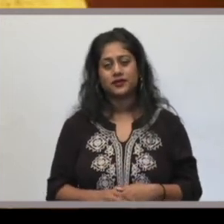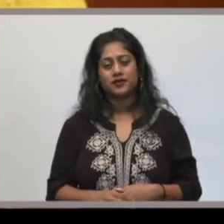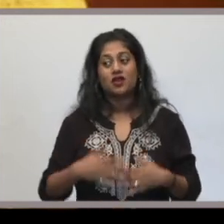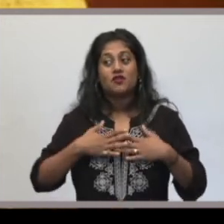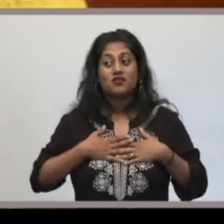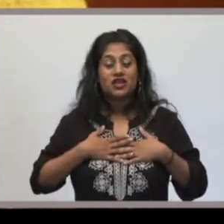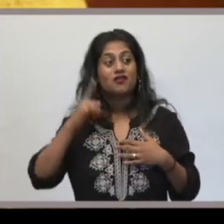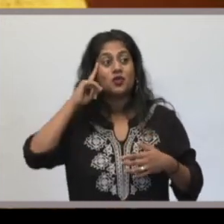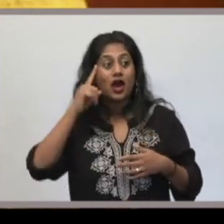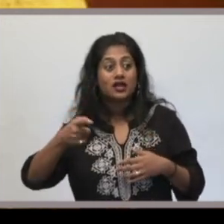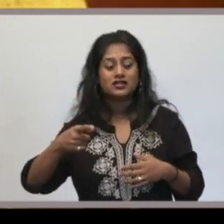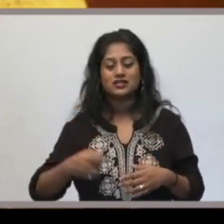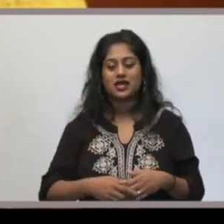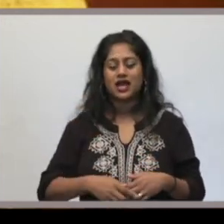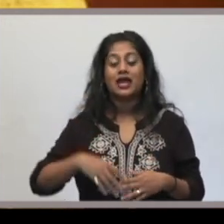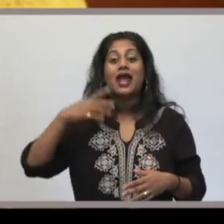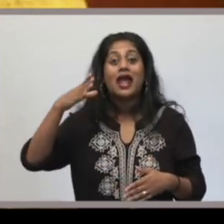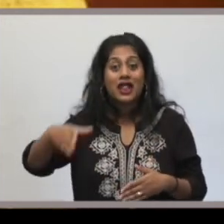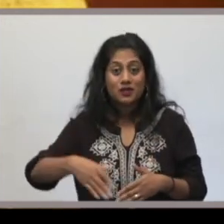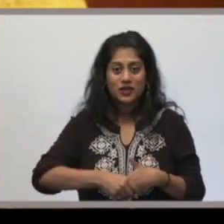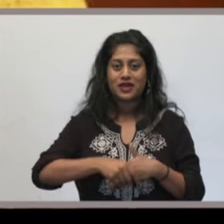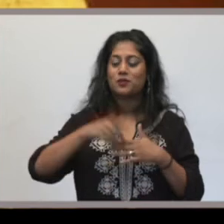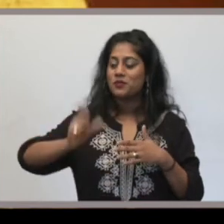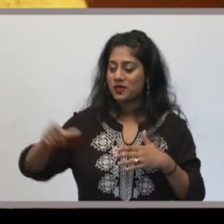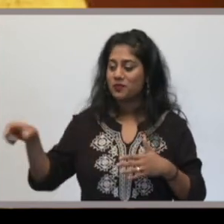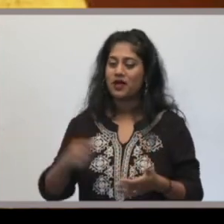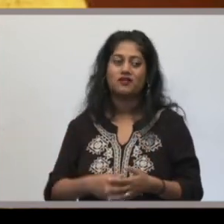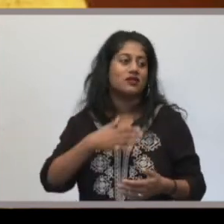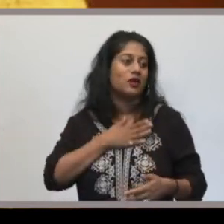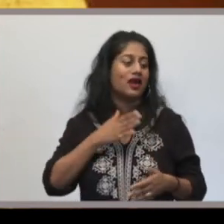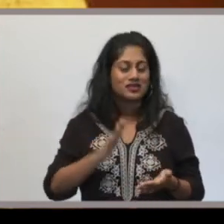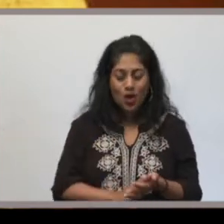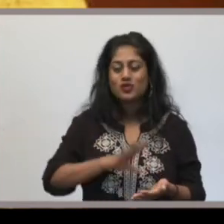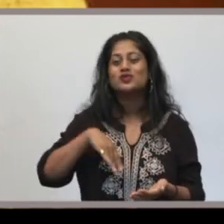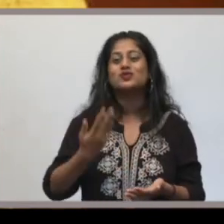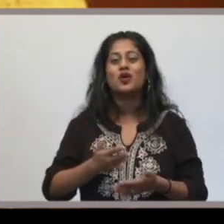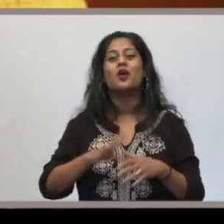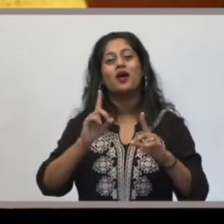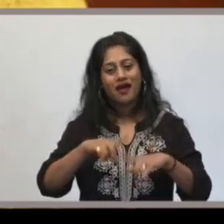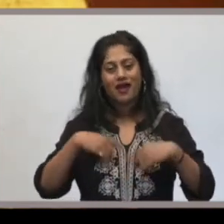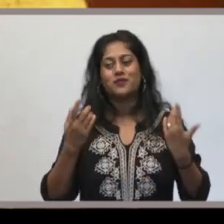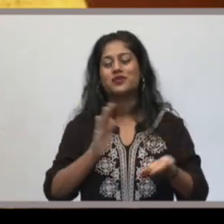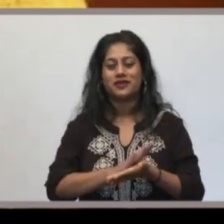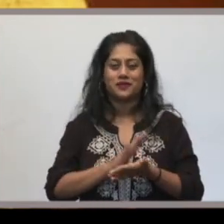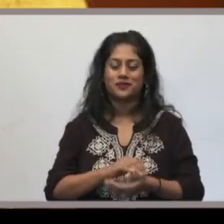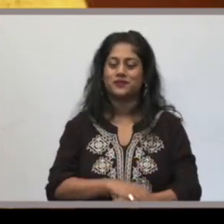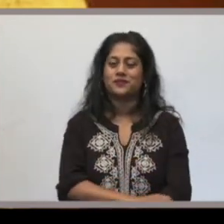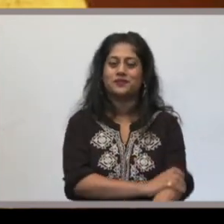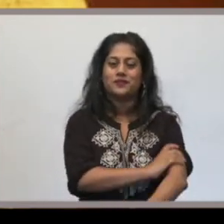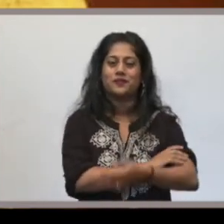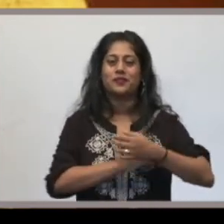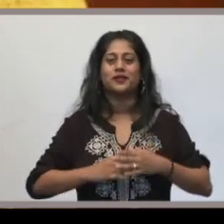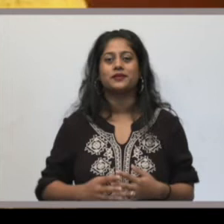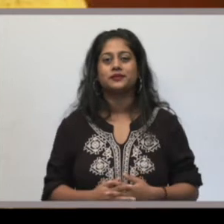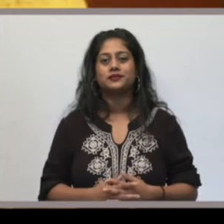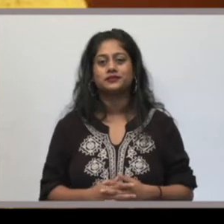you learned how to give out of your pain. The last comforter that God uses, He